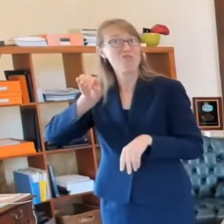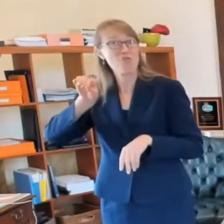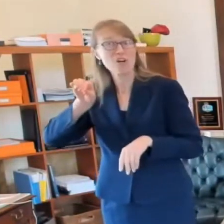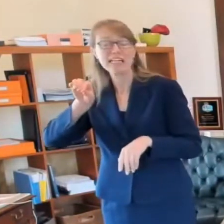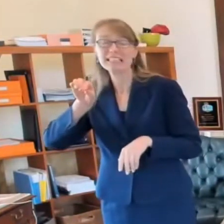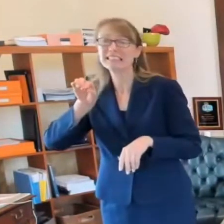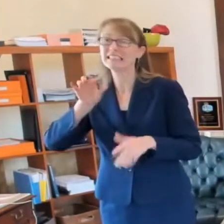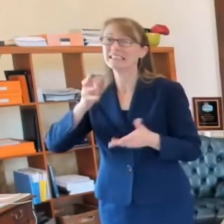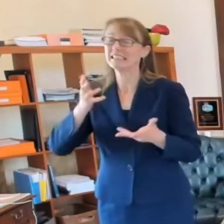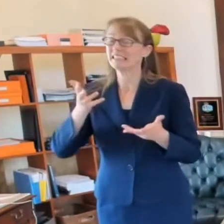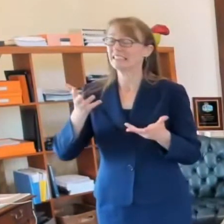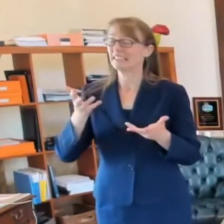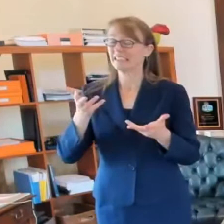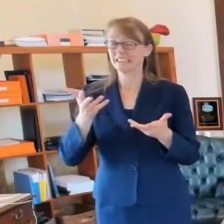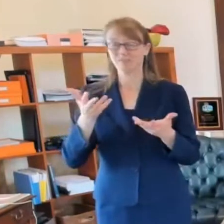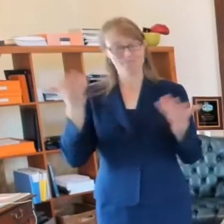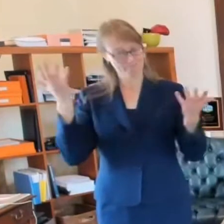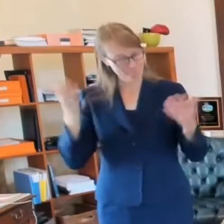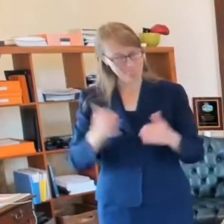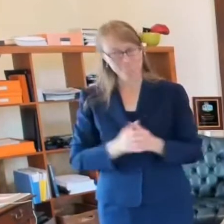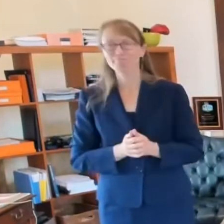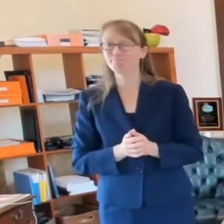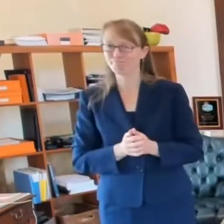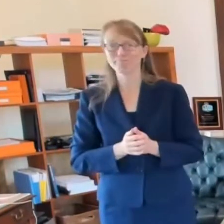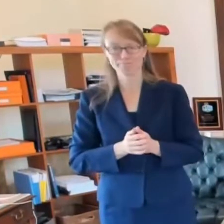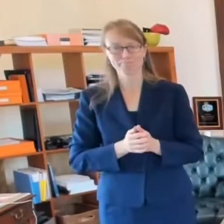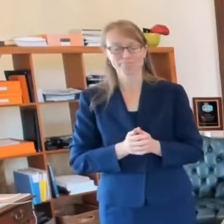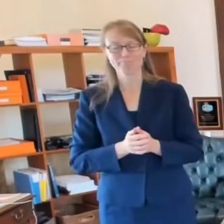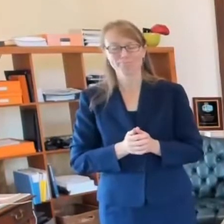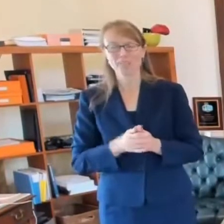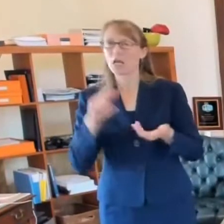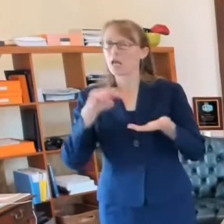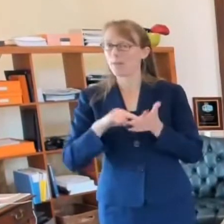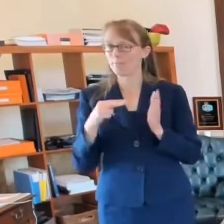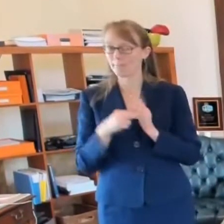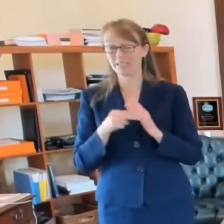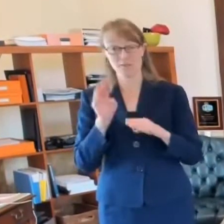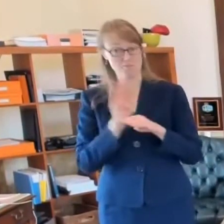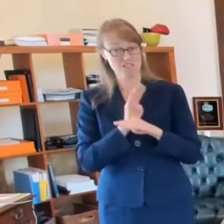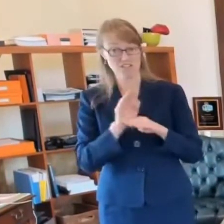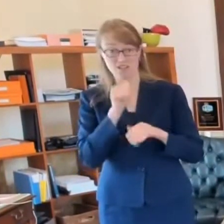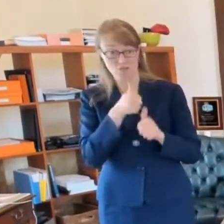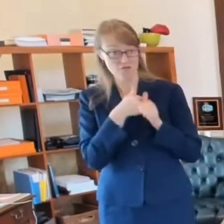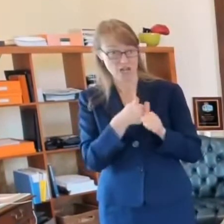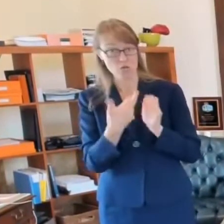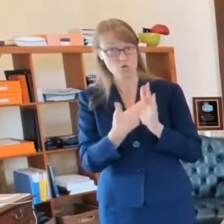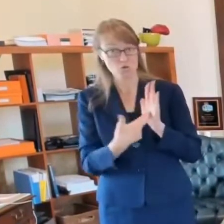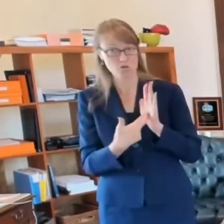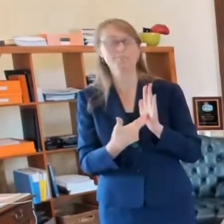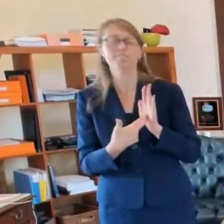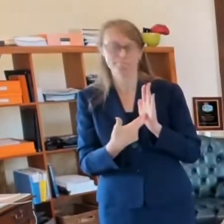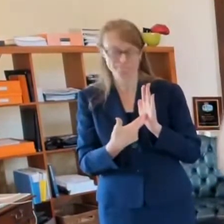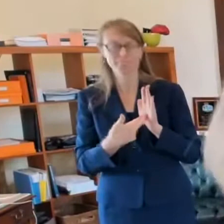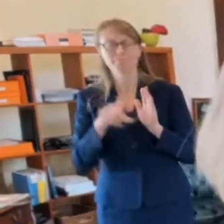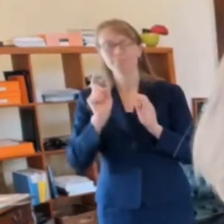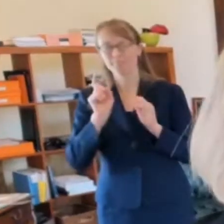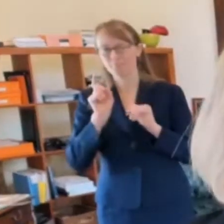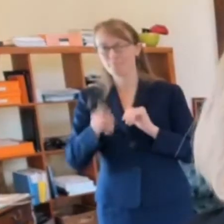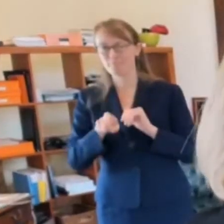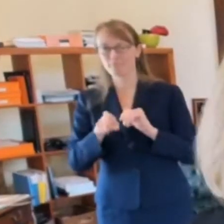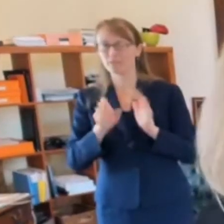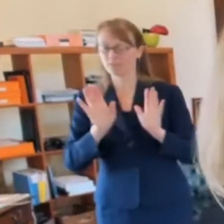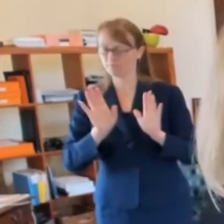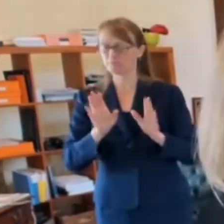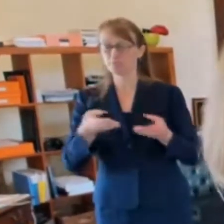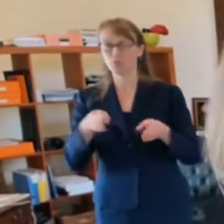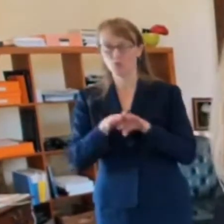believe that those businesses that are not complying will need to close for 2 weeks.